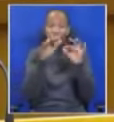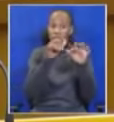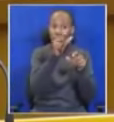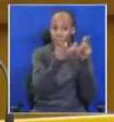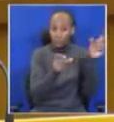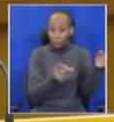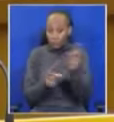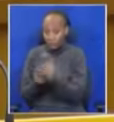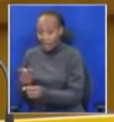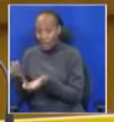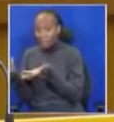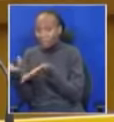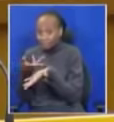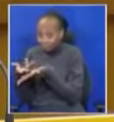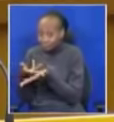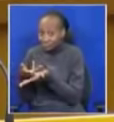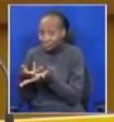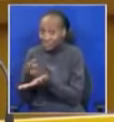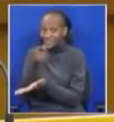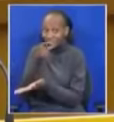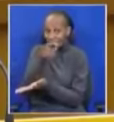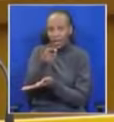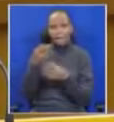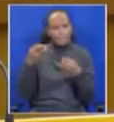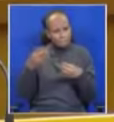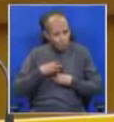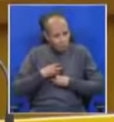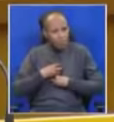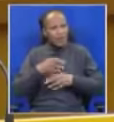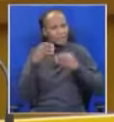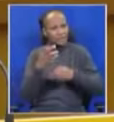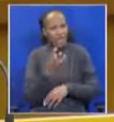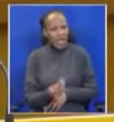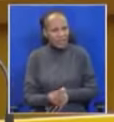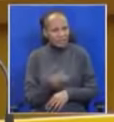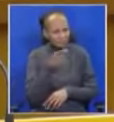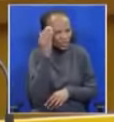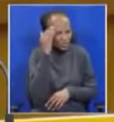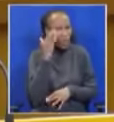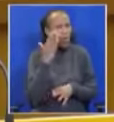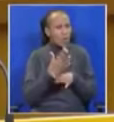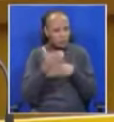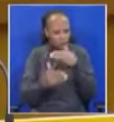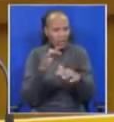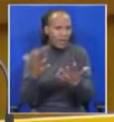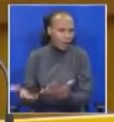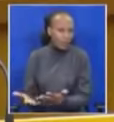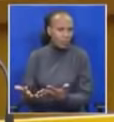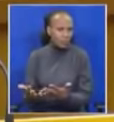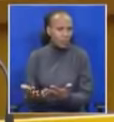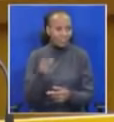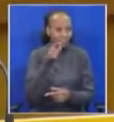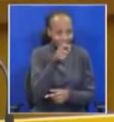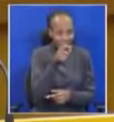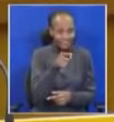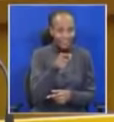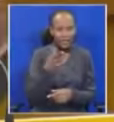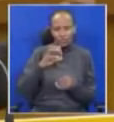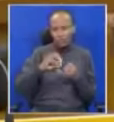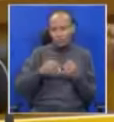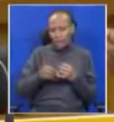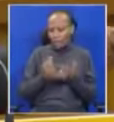people who run businesses, who know what they are doing, who are eking out a